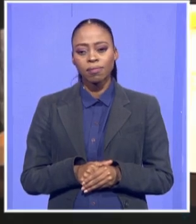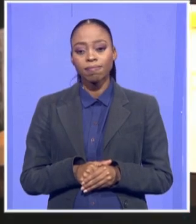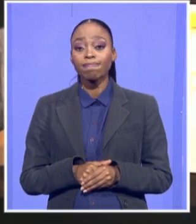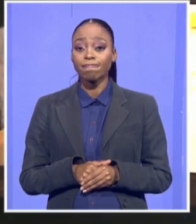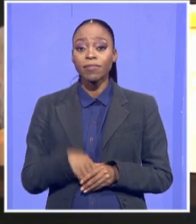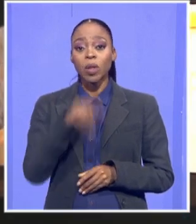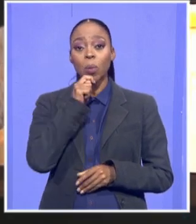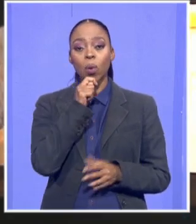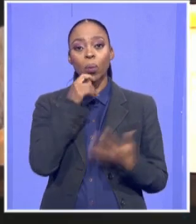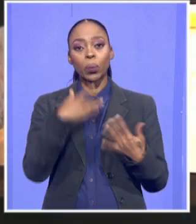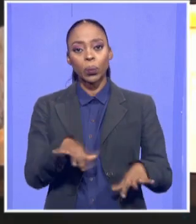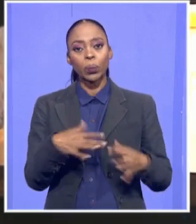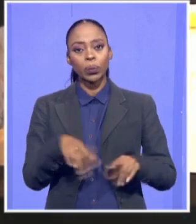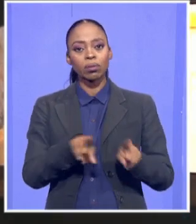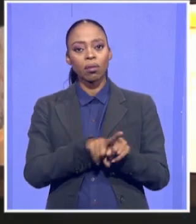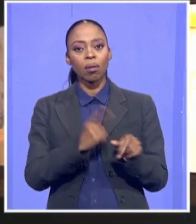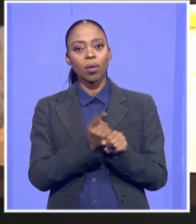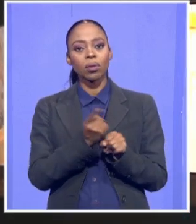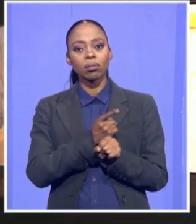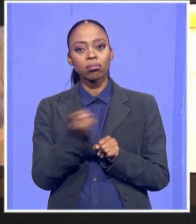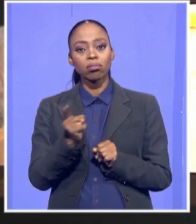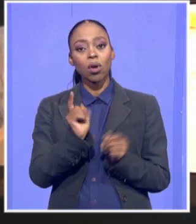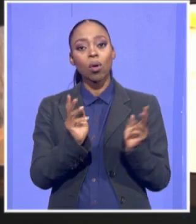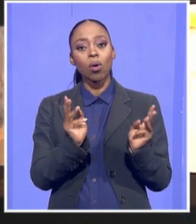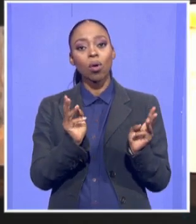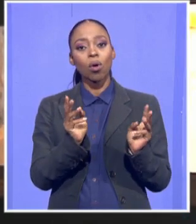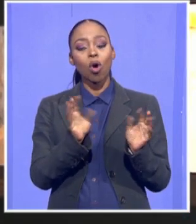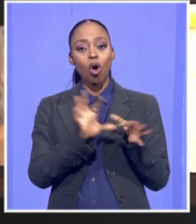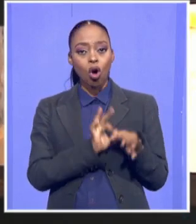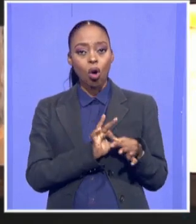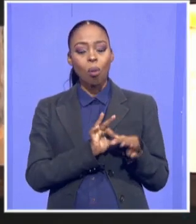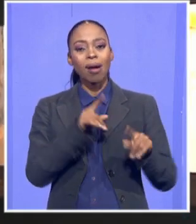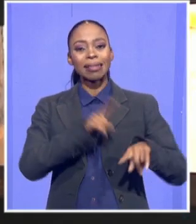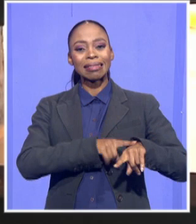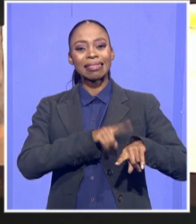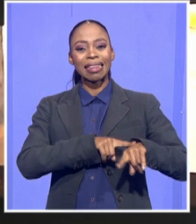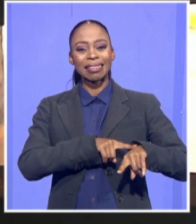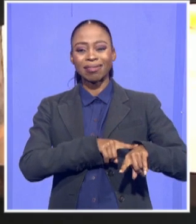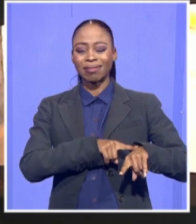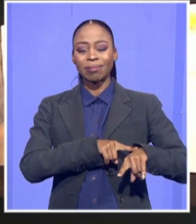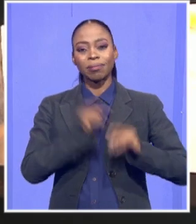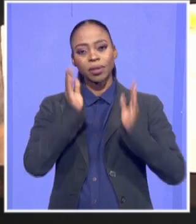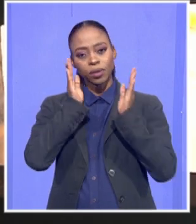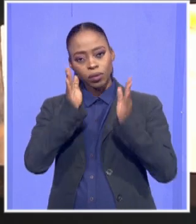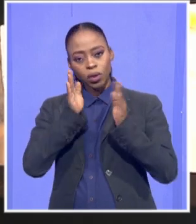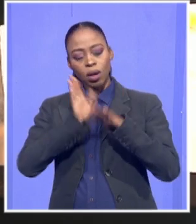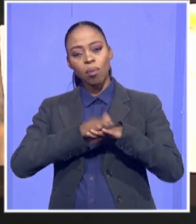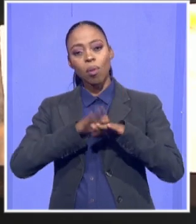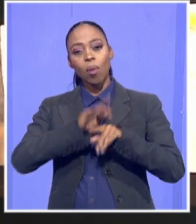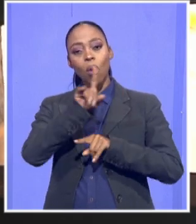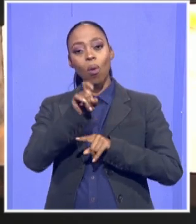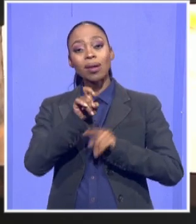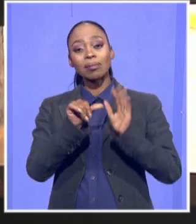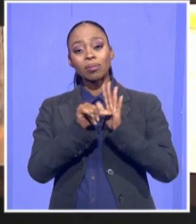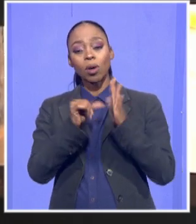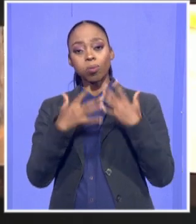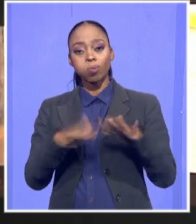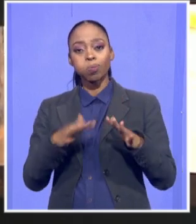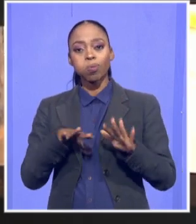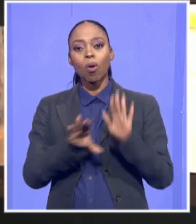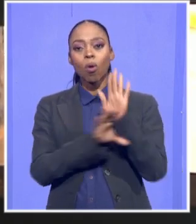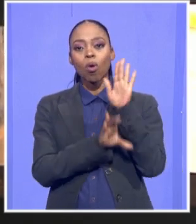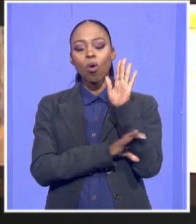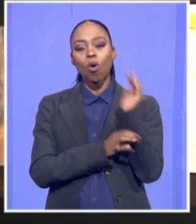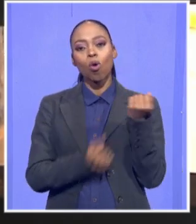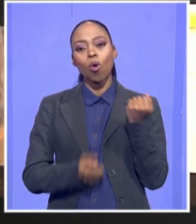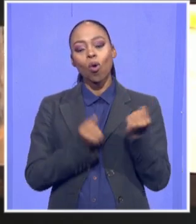Well, good morning to you, Naledi, and the viewers at home. For the purposes of time, I just want to focus on the main question that the Constitutional Court has